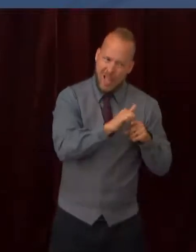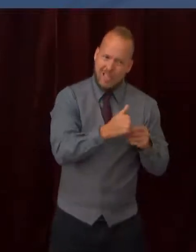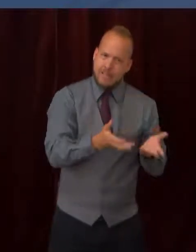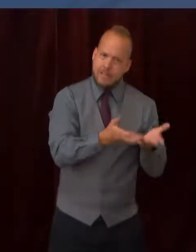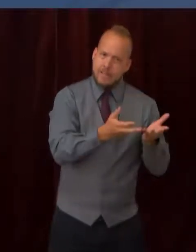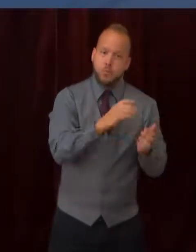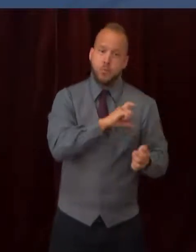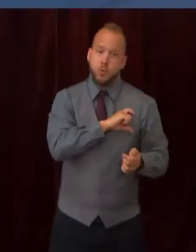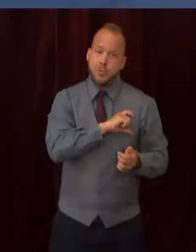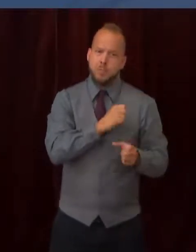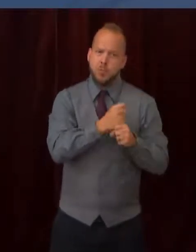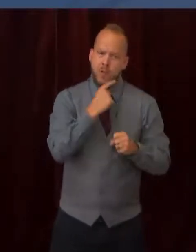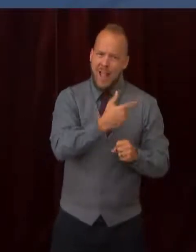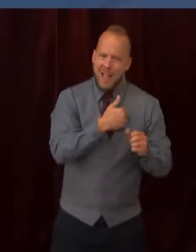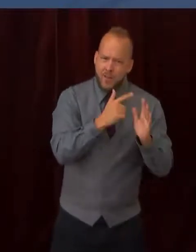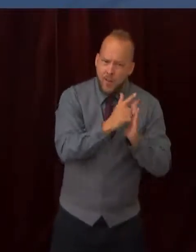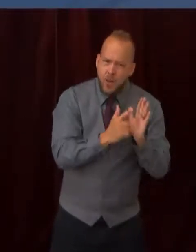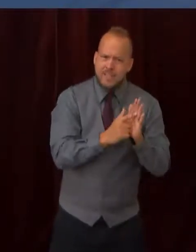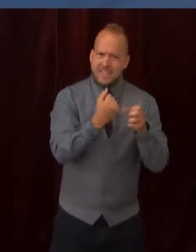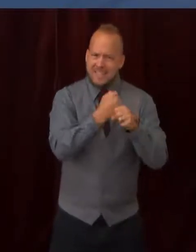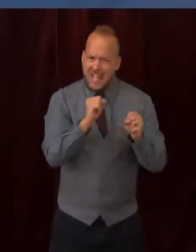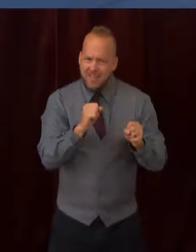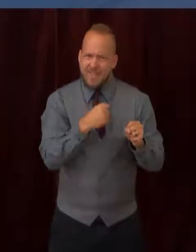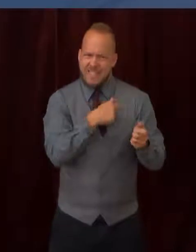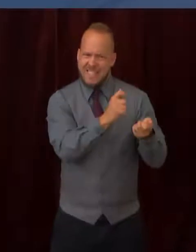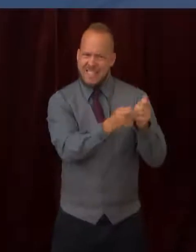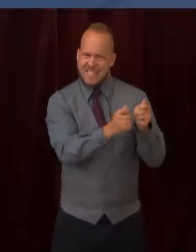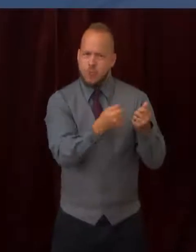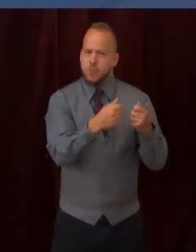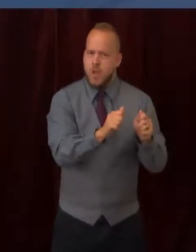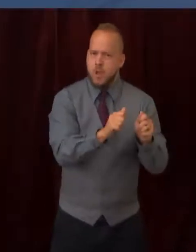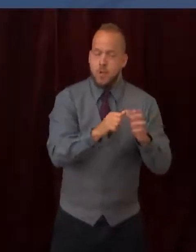life. If it's small comfort,